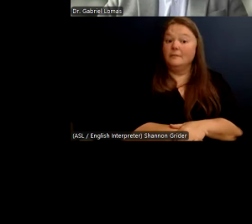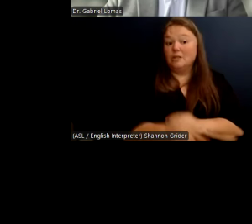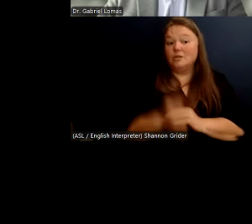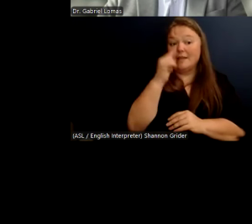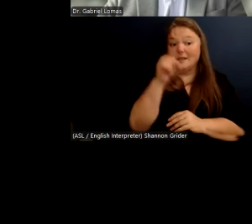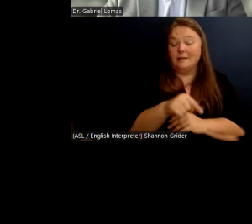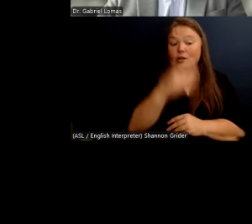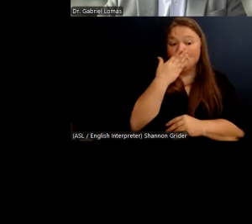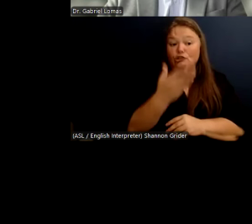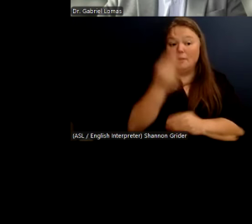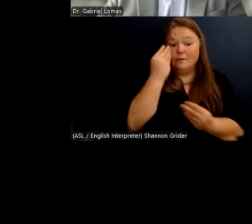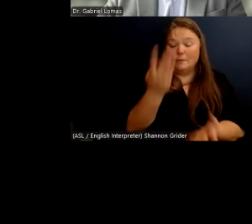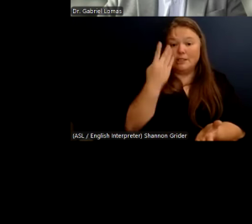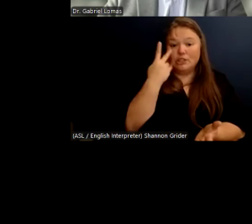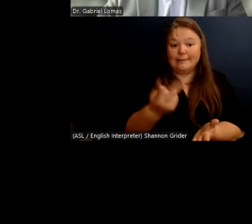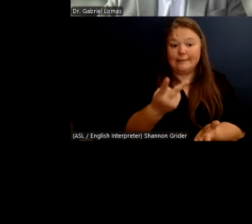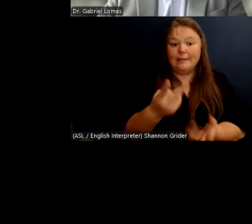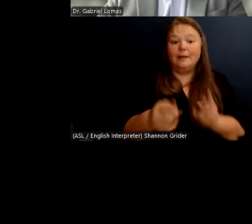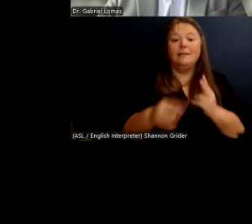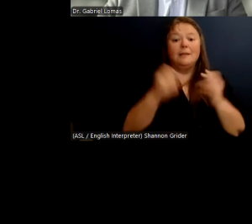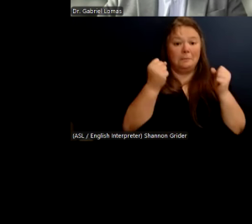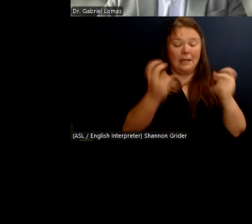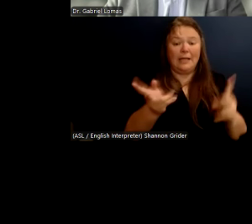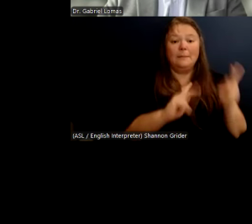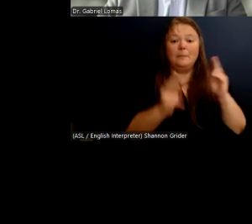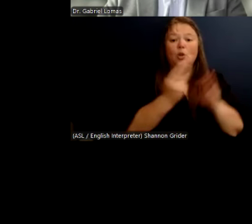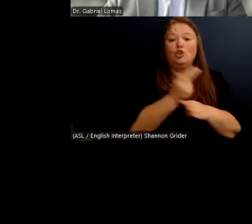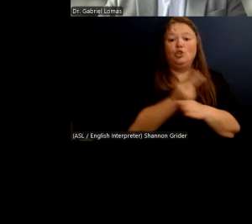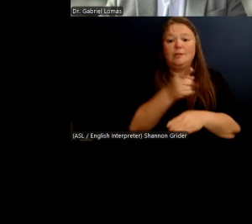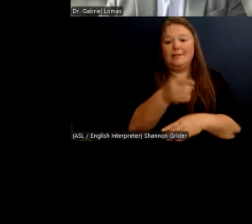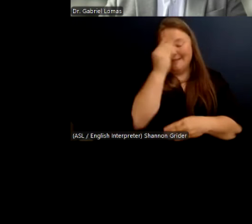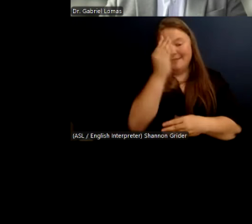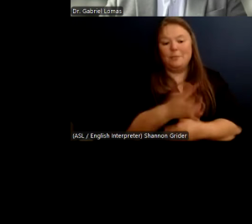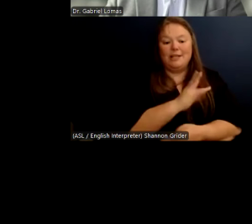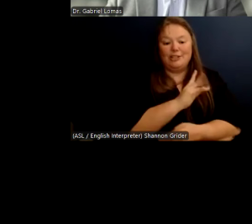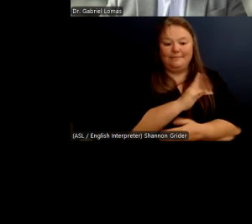good for you to see that a lot of people are using this information.